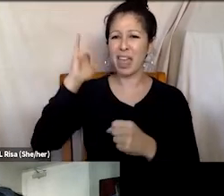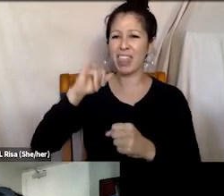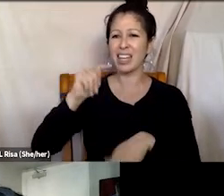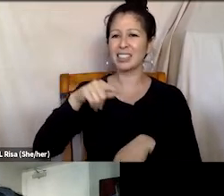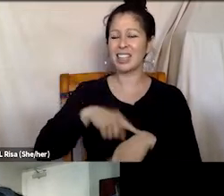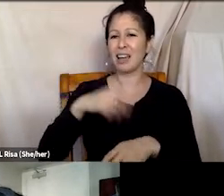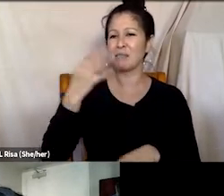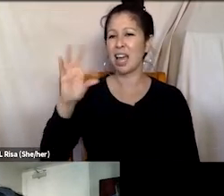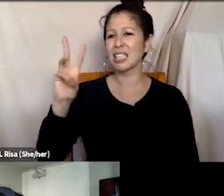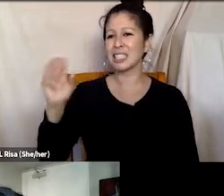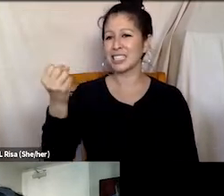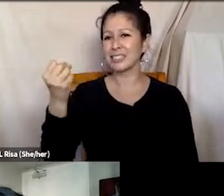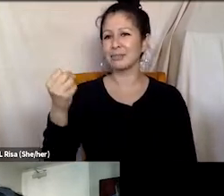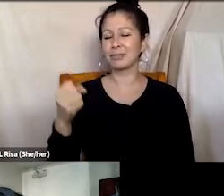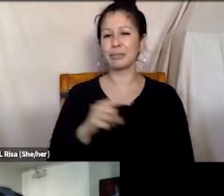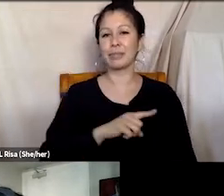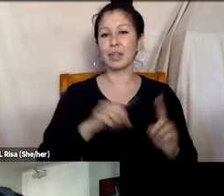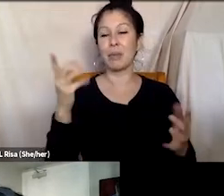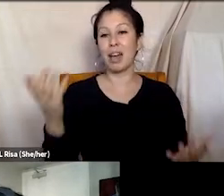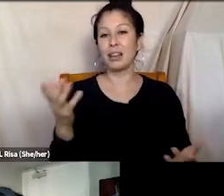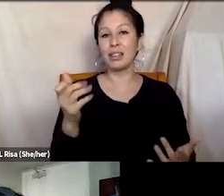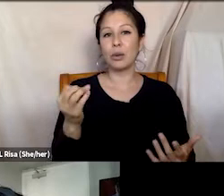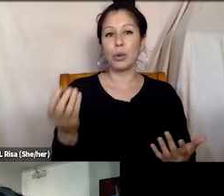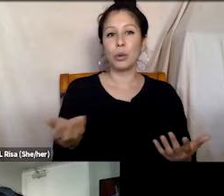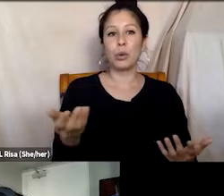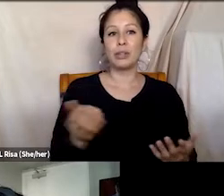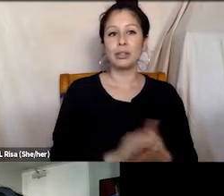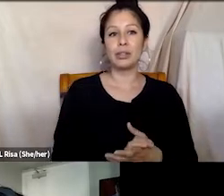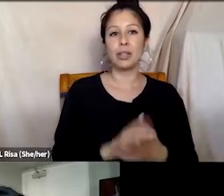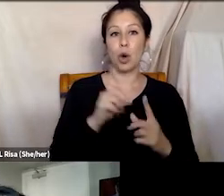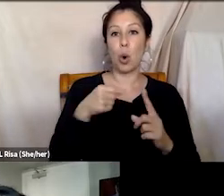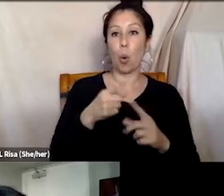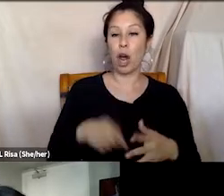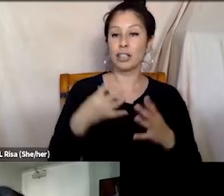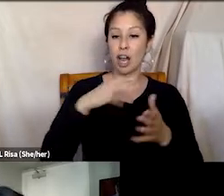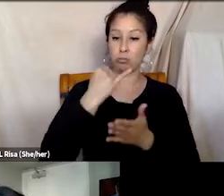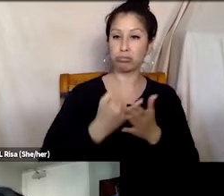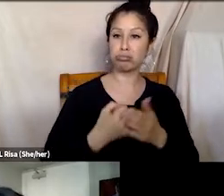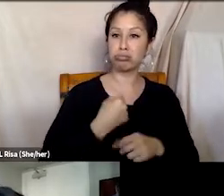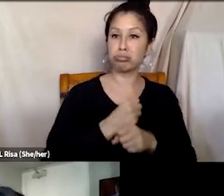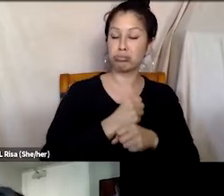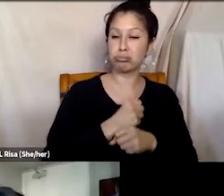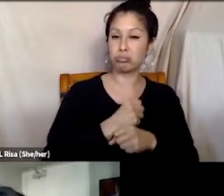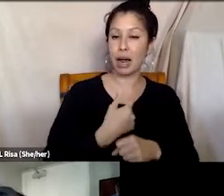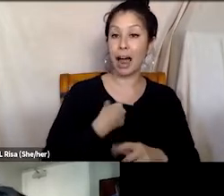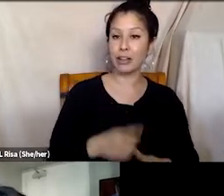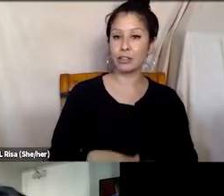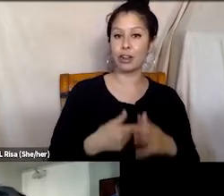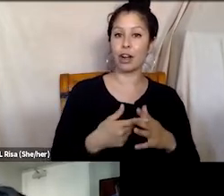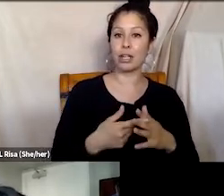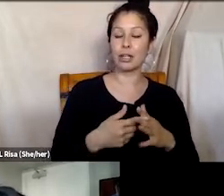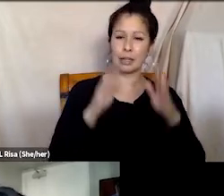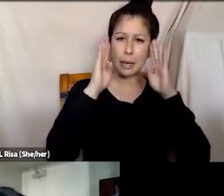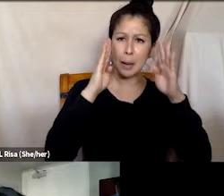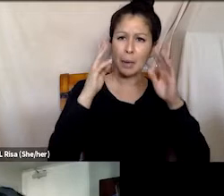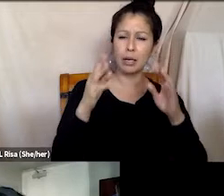60s. But it's so when I started doing my artwork, I started paying